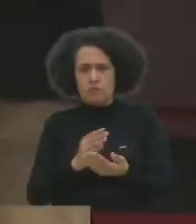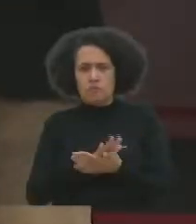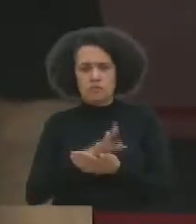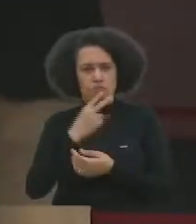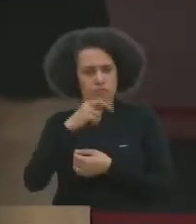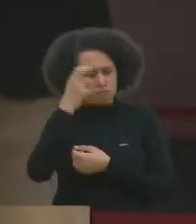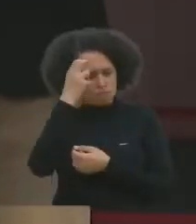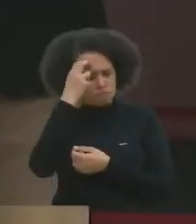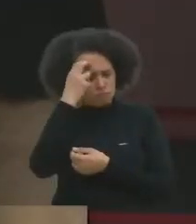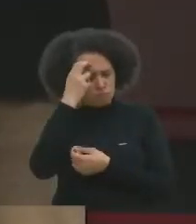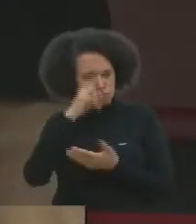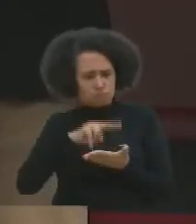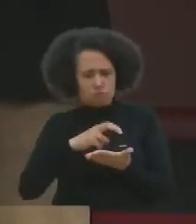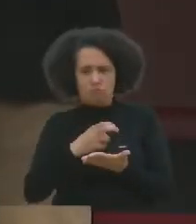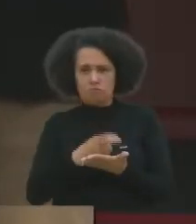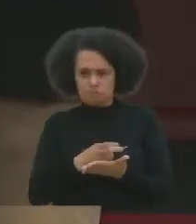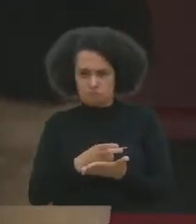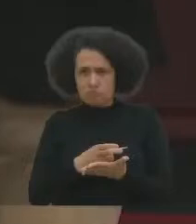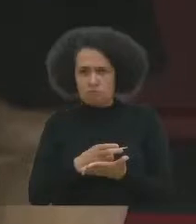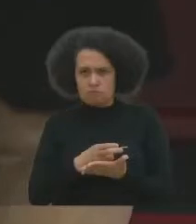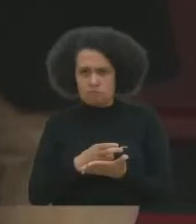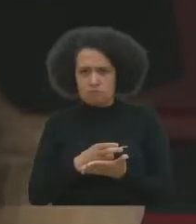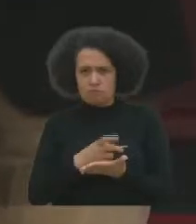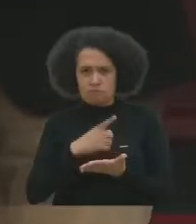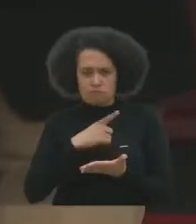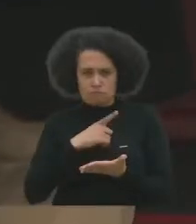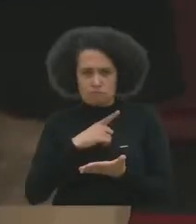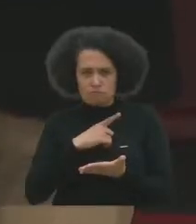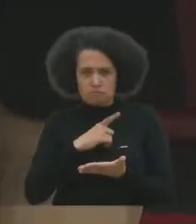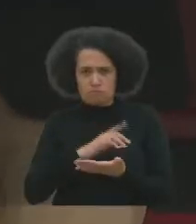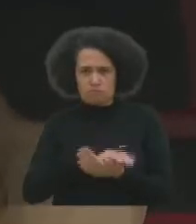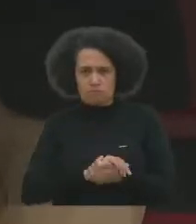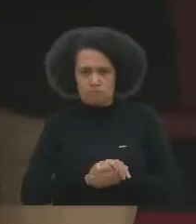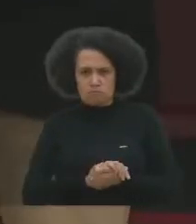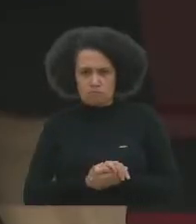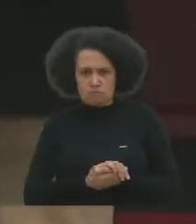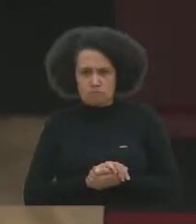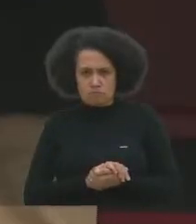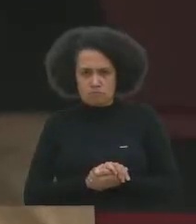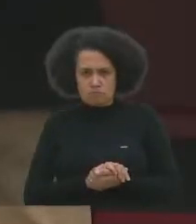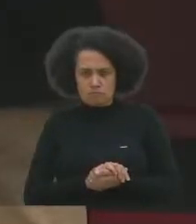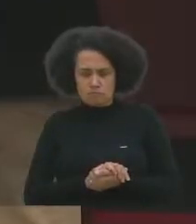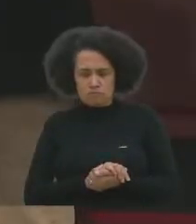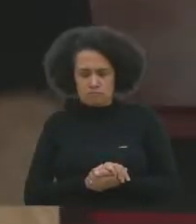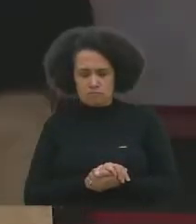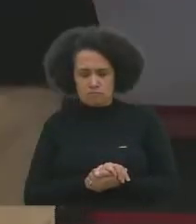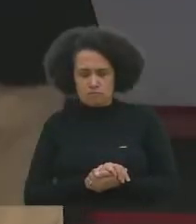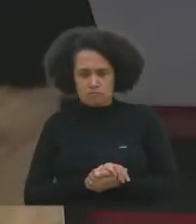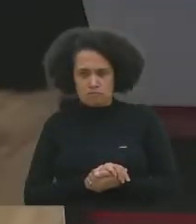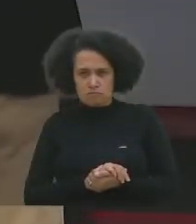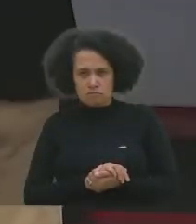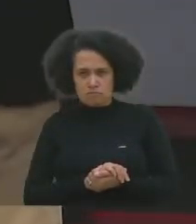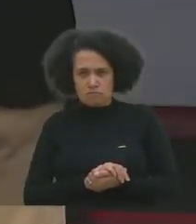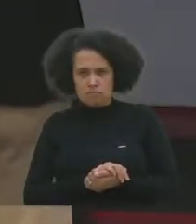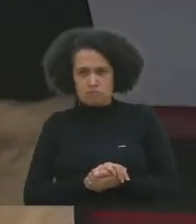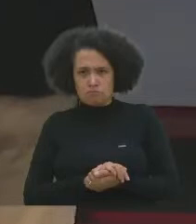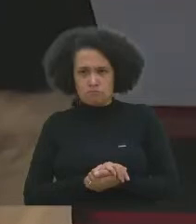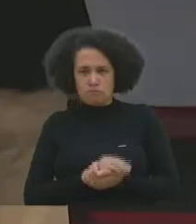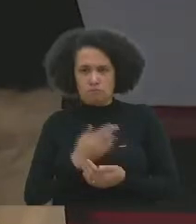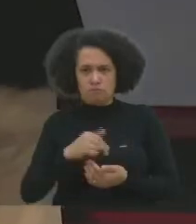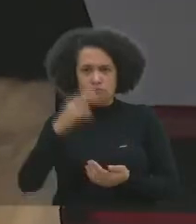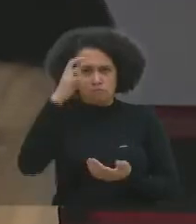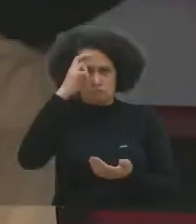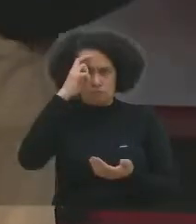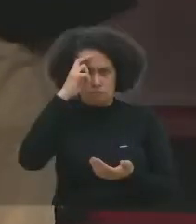cultura de morte. A culture that wants to form our minds in a way totally contrary to the ways of God. Uma cultura que